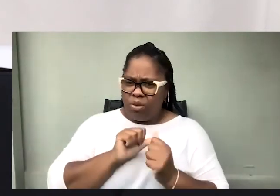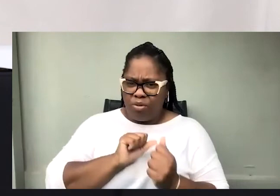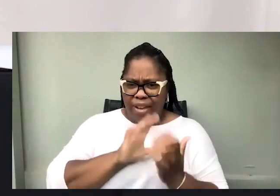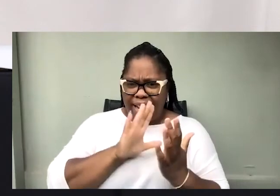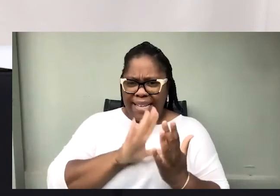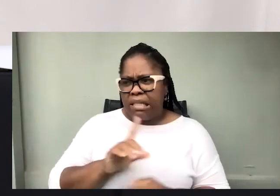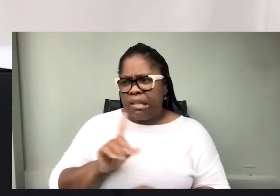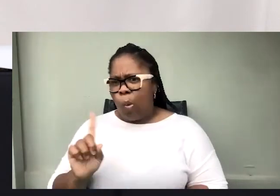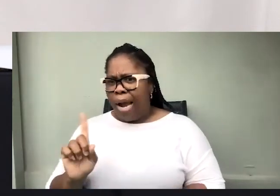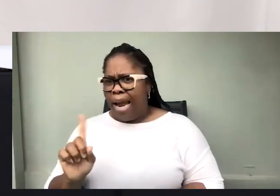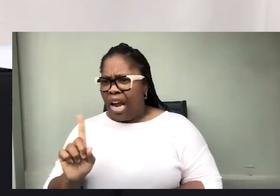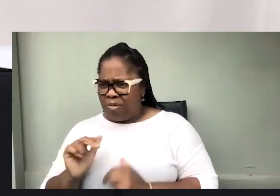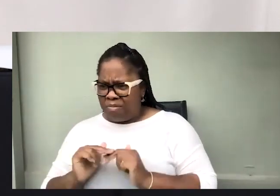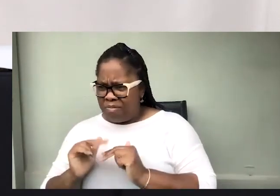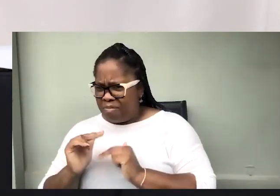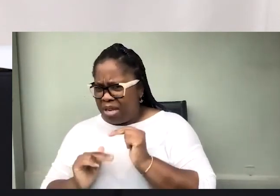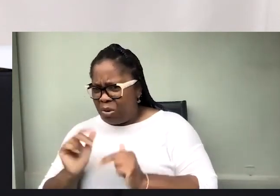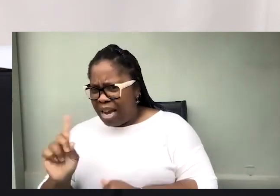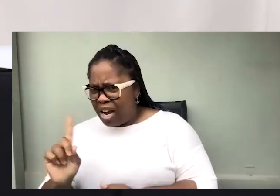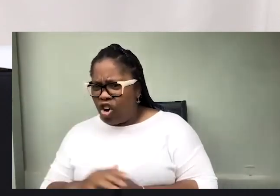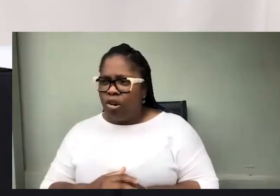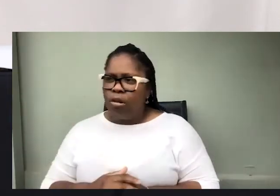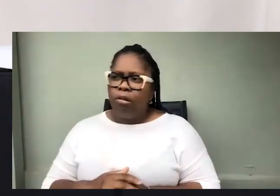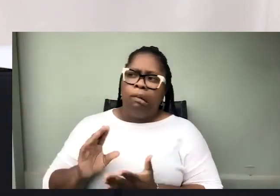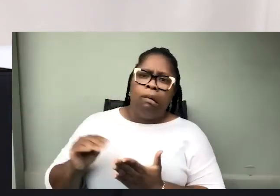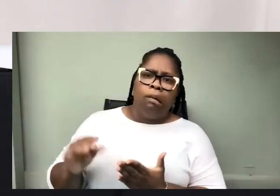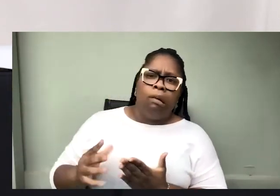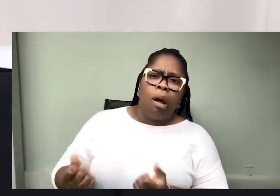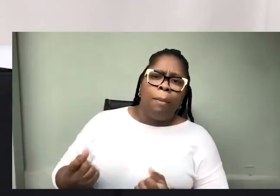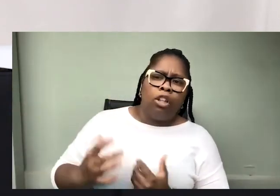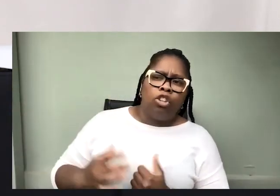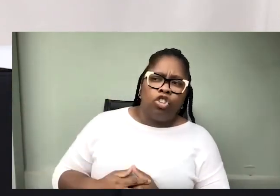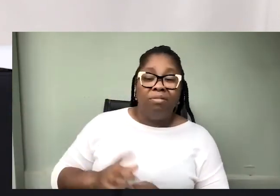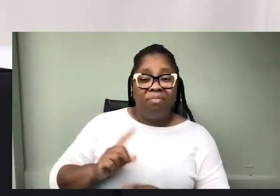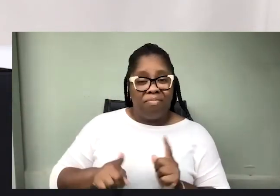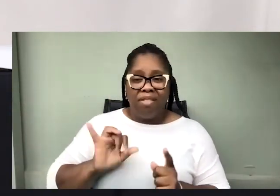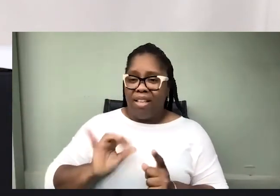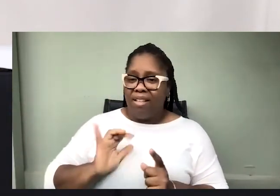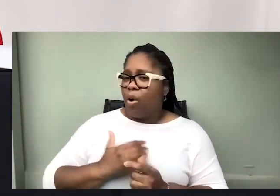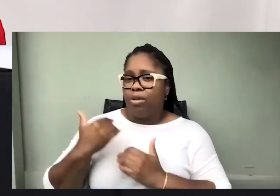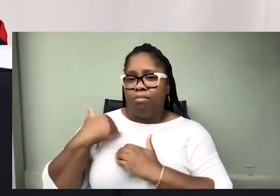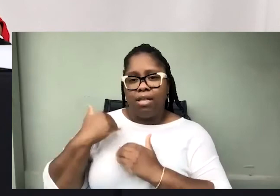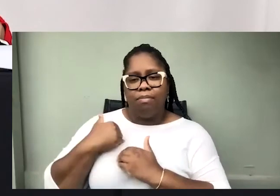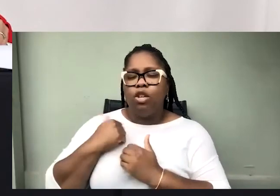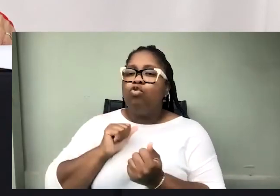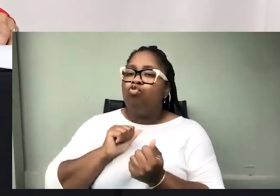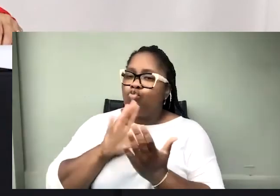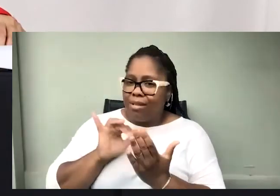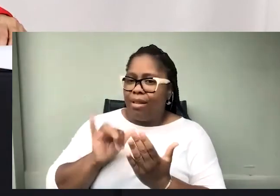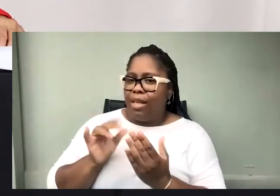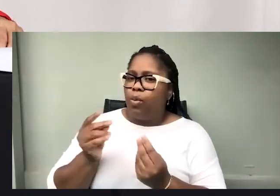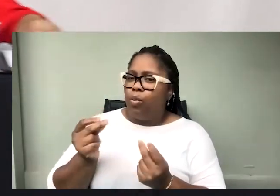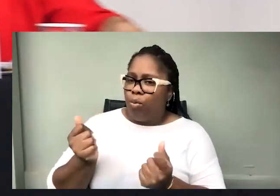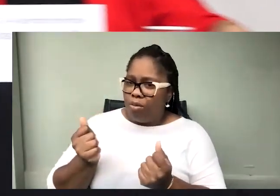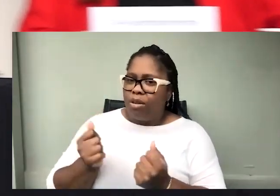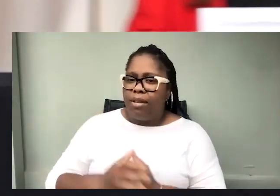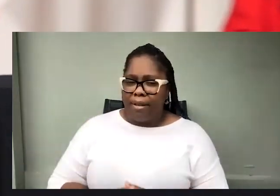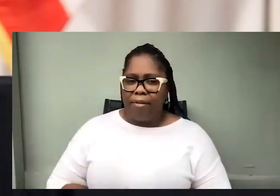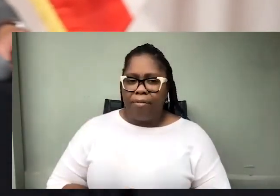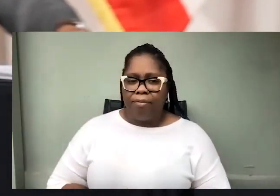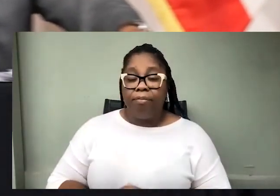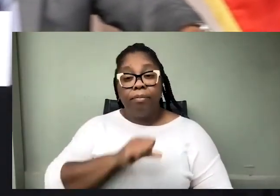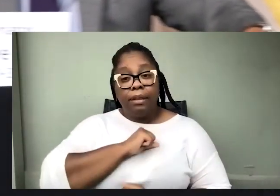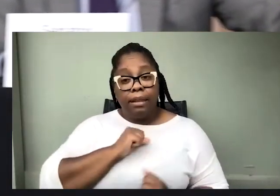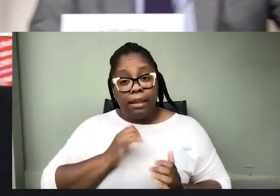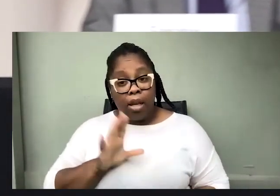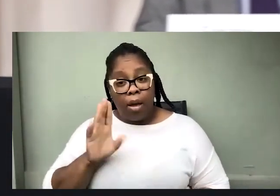where and how expensive, but it's part of our job to address this and address it quickly. Senator Umberg. This